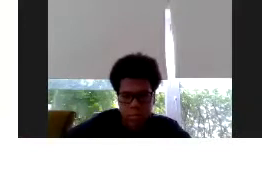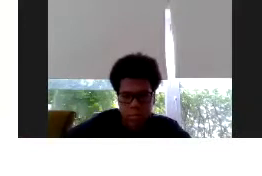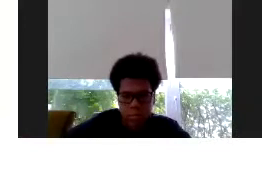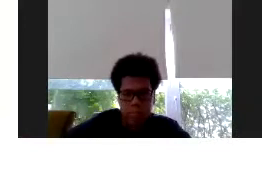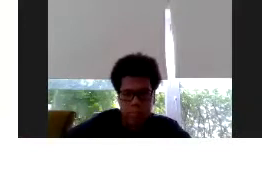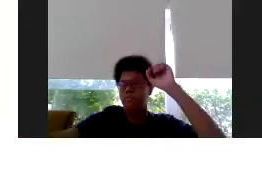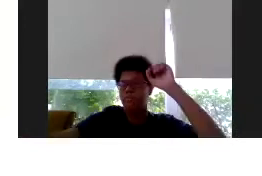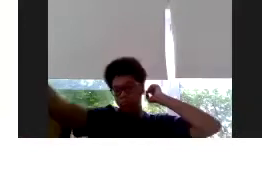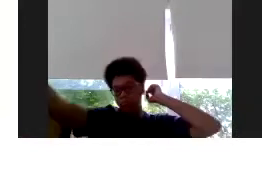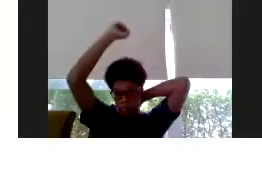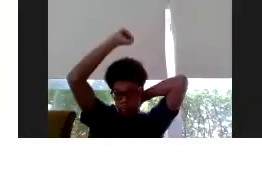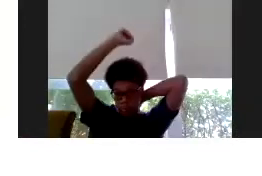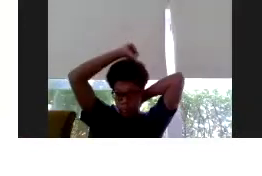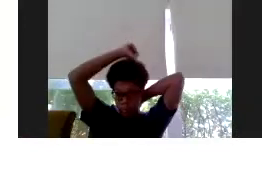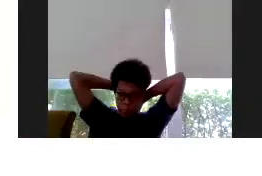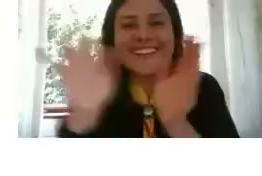Okay. Oh yes,